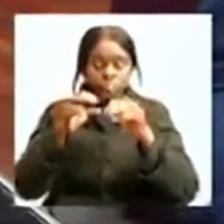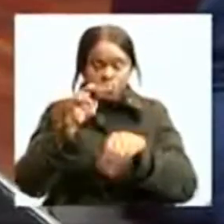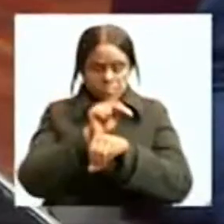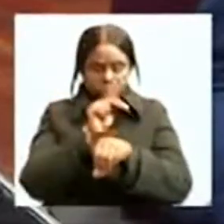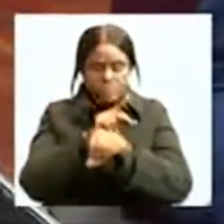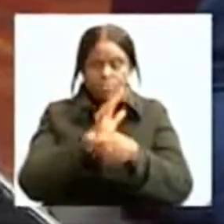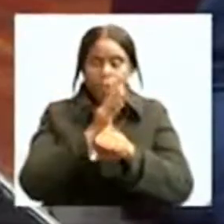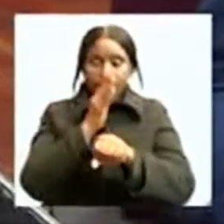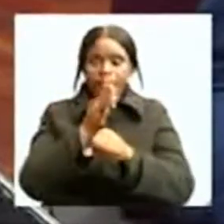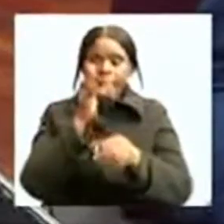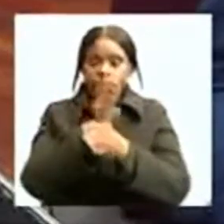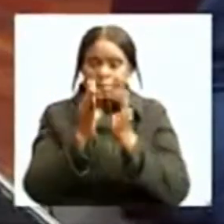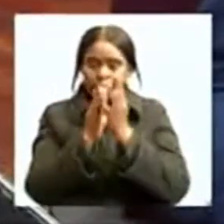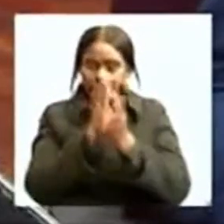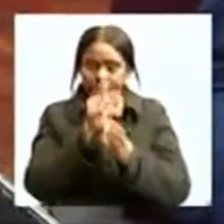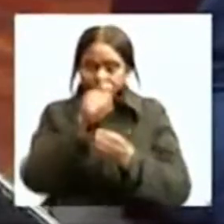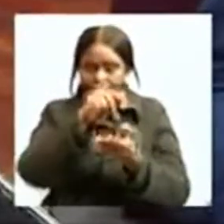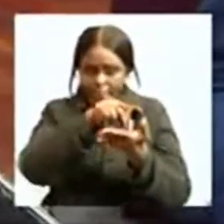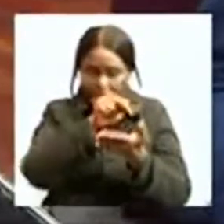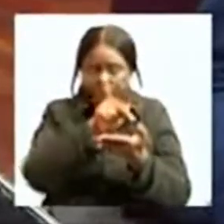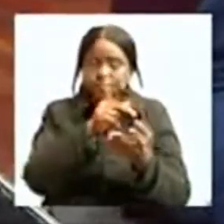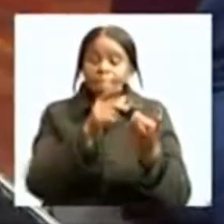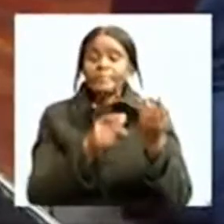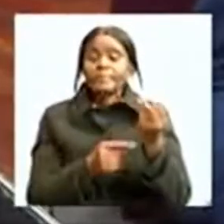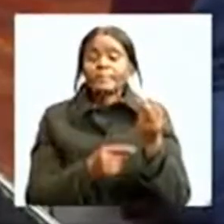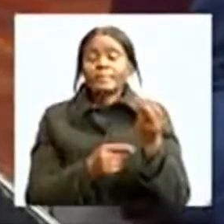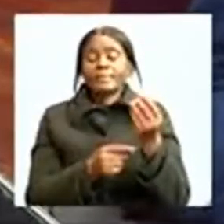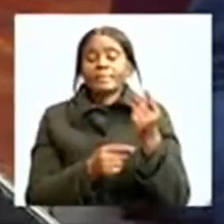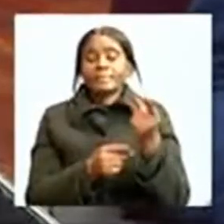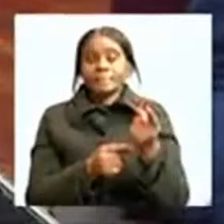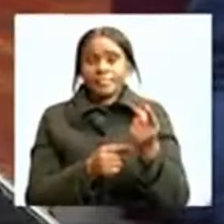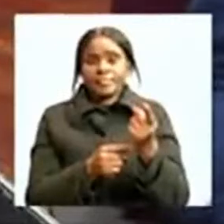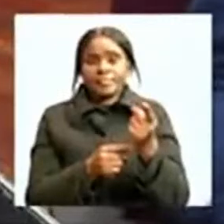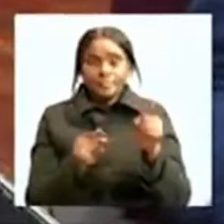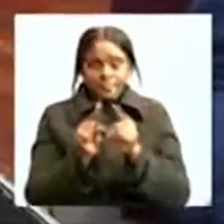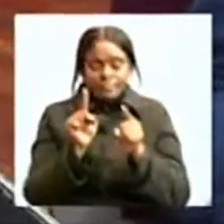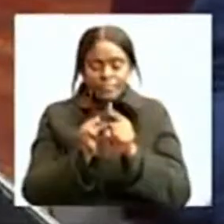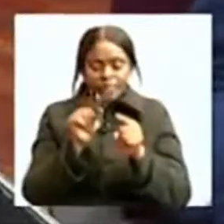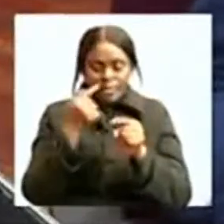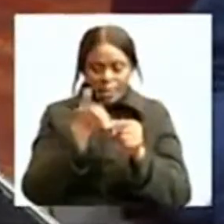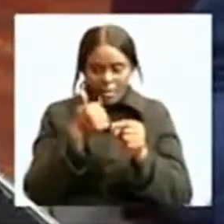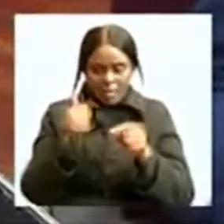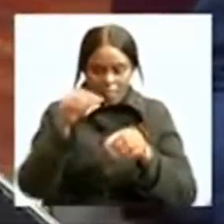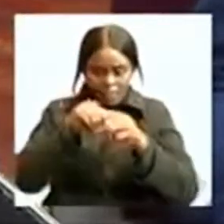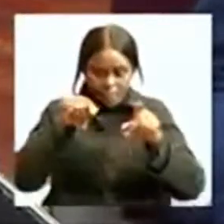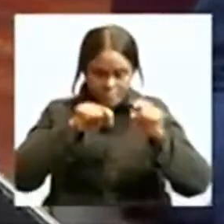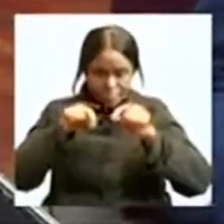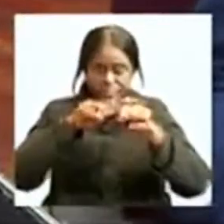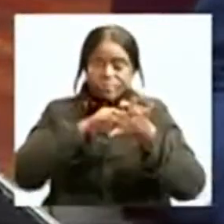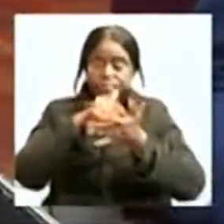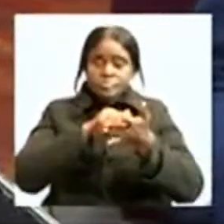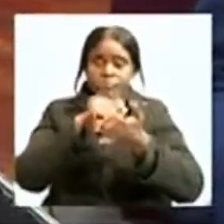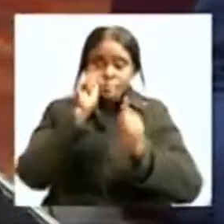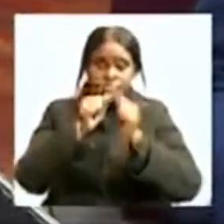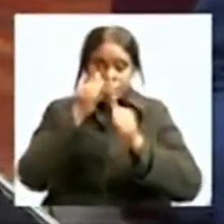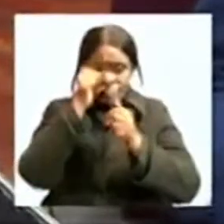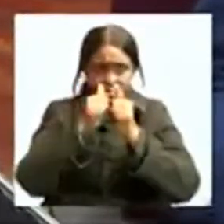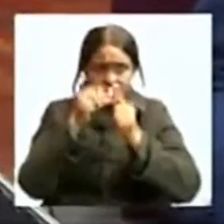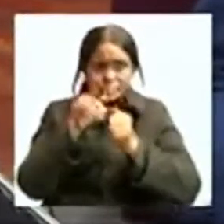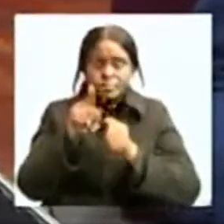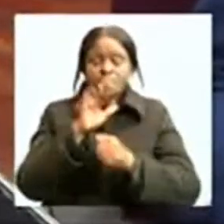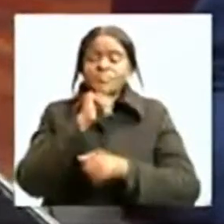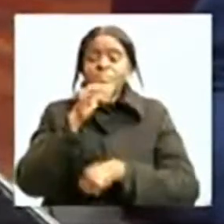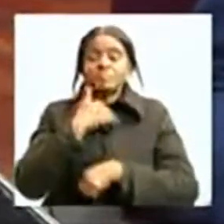after contractor is paid advance payment. The underlying internal control weakness could be because of